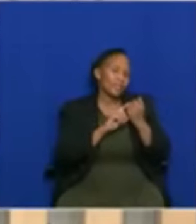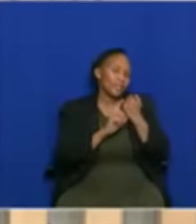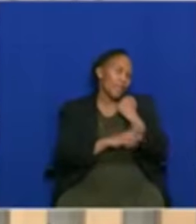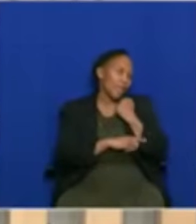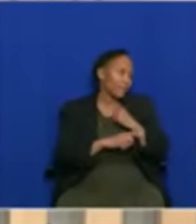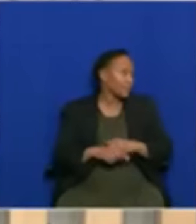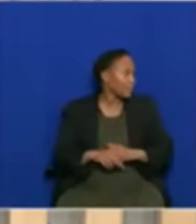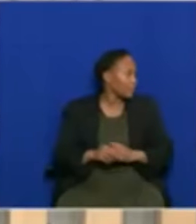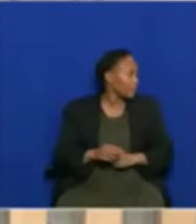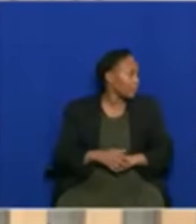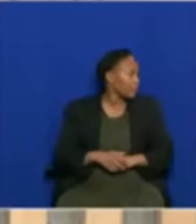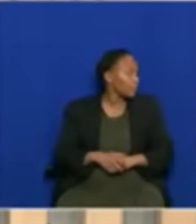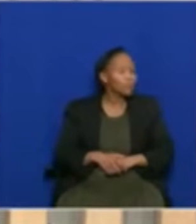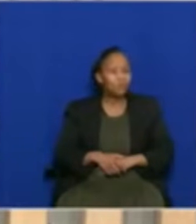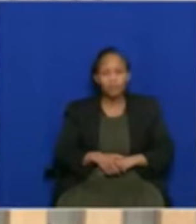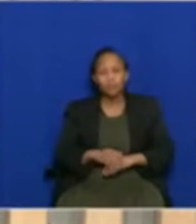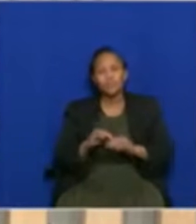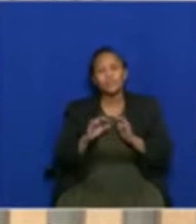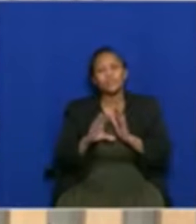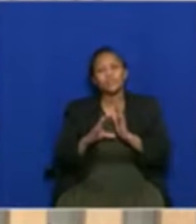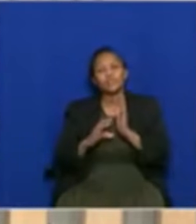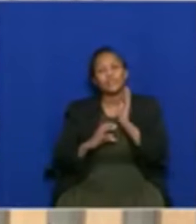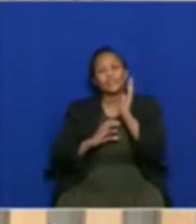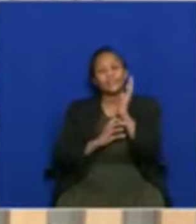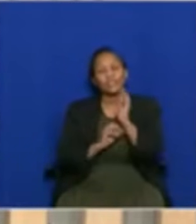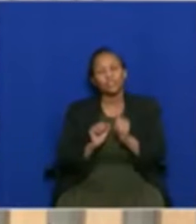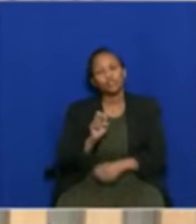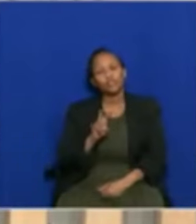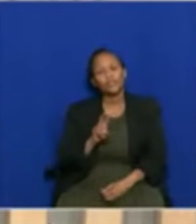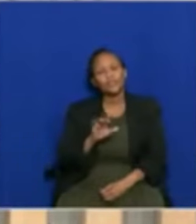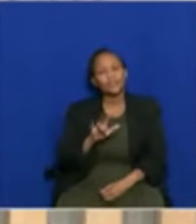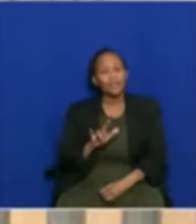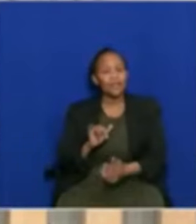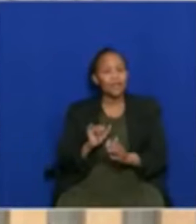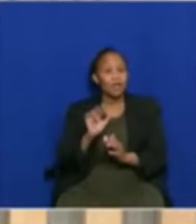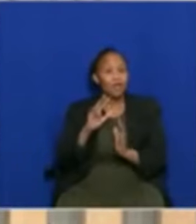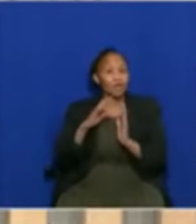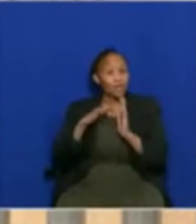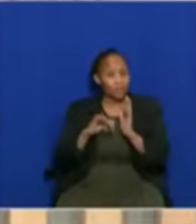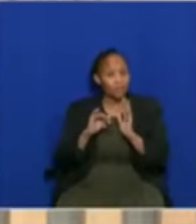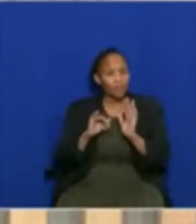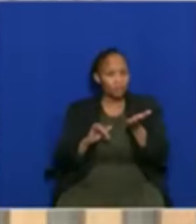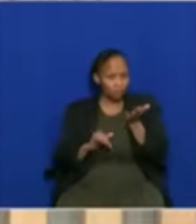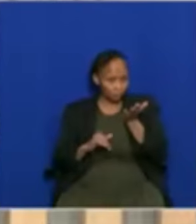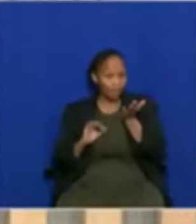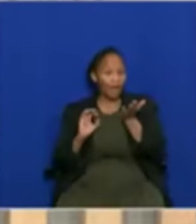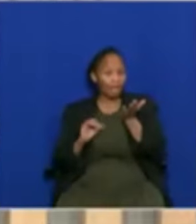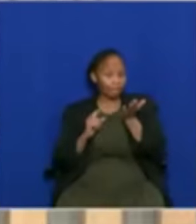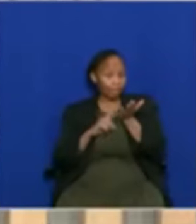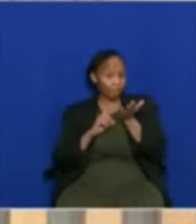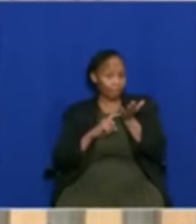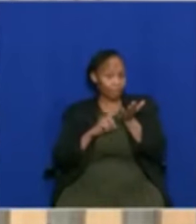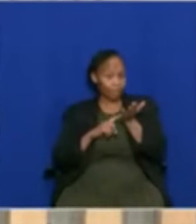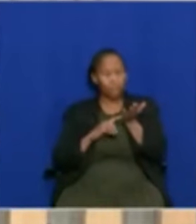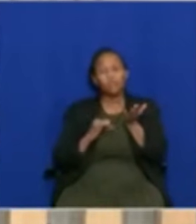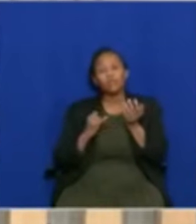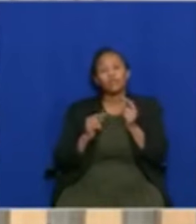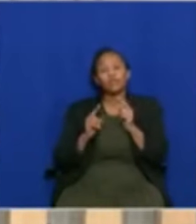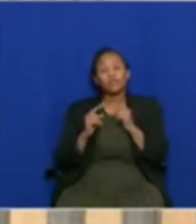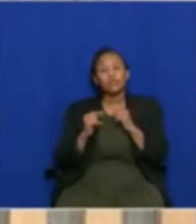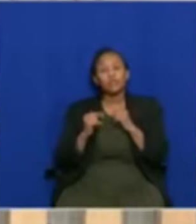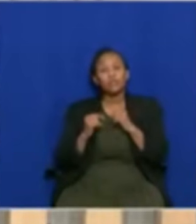this section 27 affidavit before us. Yes. And insofar as appointments other